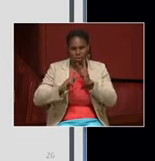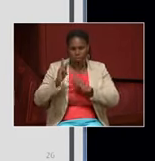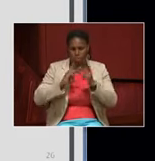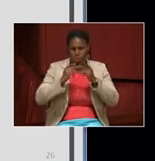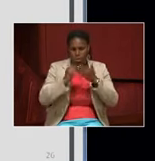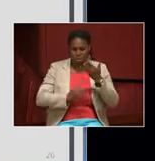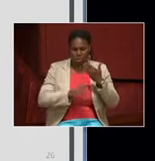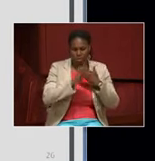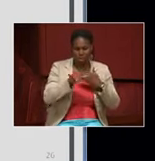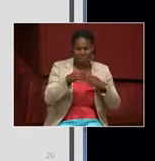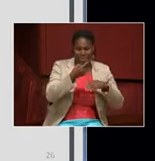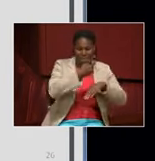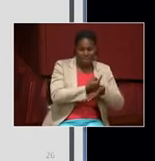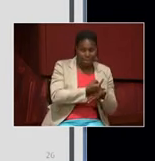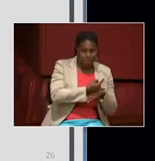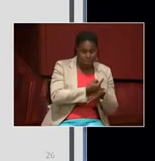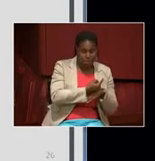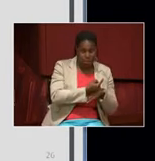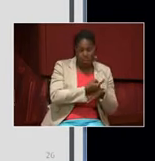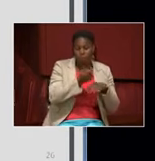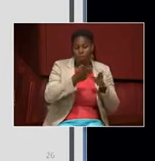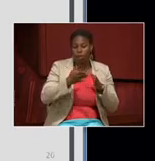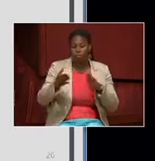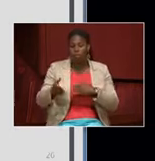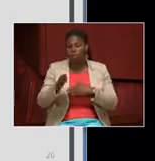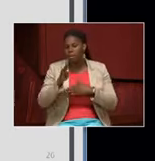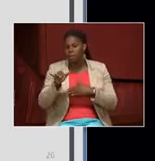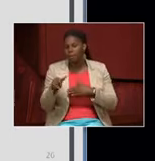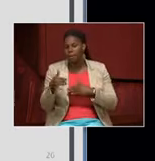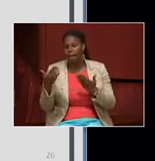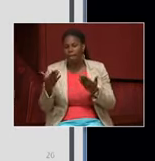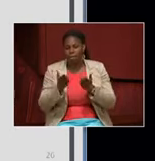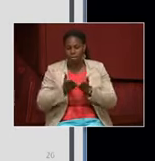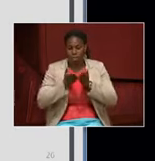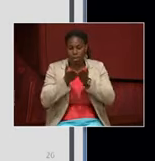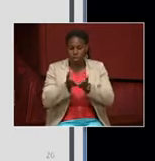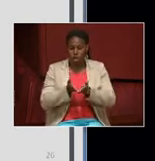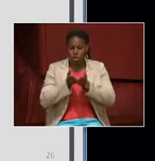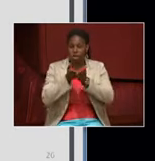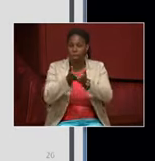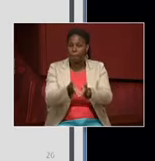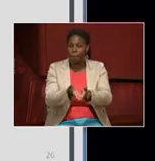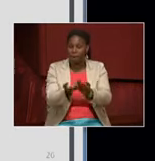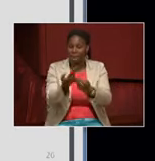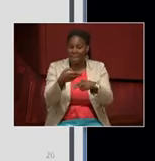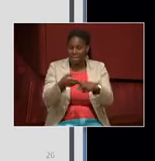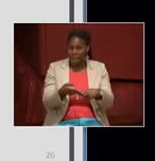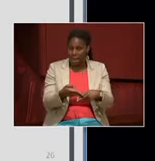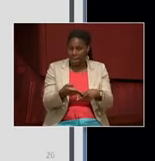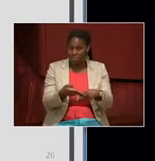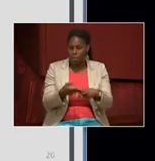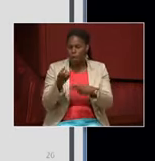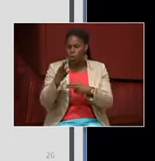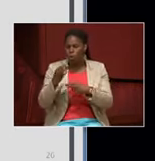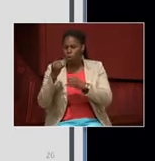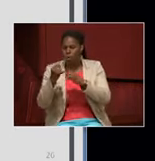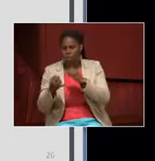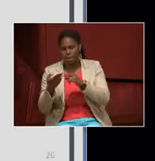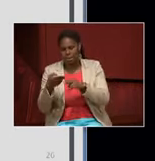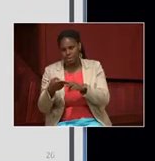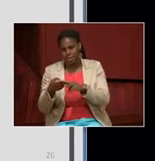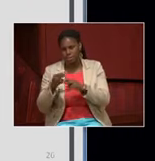could be named by, or arranged by the ship names, or they could be arranged by the last names of